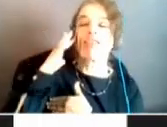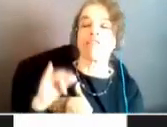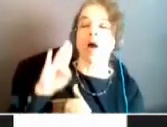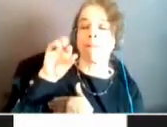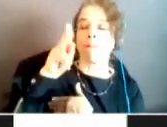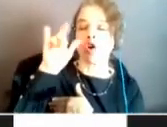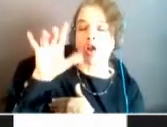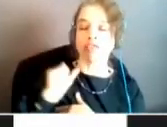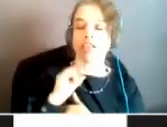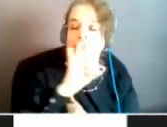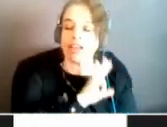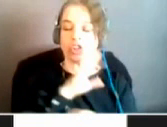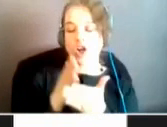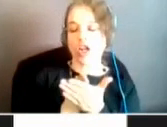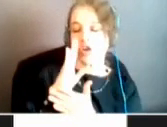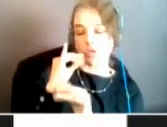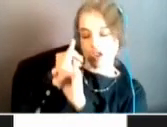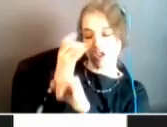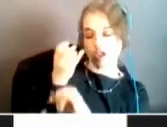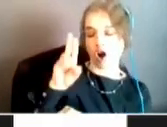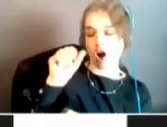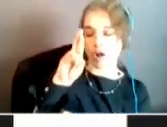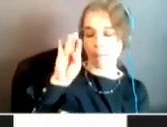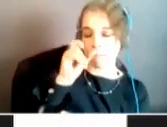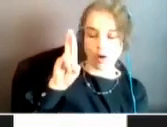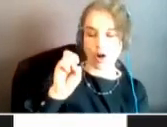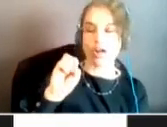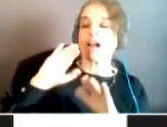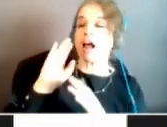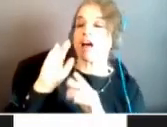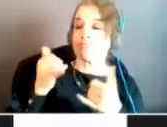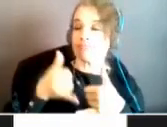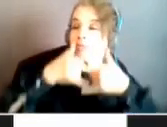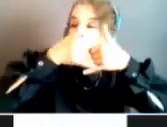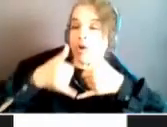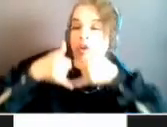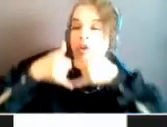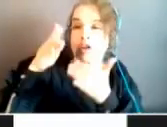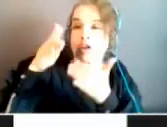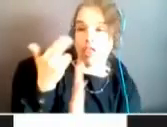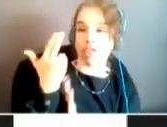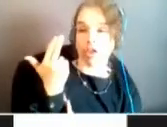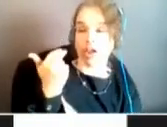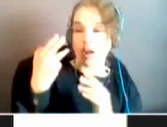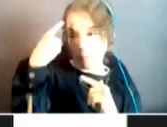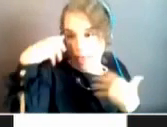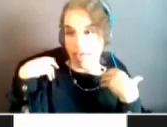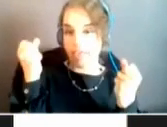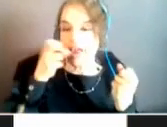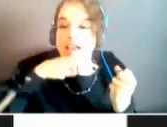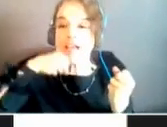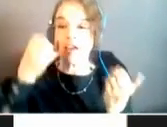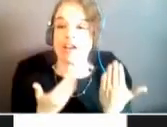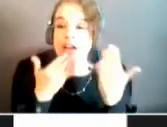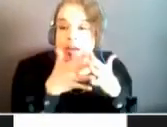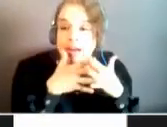adjunct faculty member at the Wright Institute. Dr. Arbour is the recipient of several awards, including the 2013 Mental Health and Aging Award presented